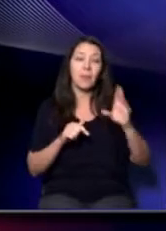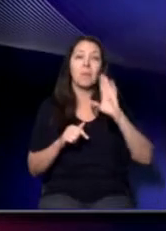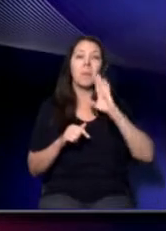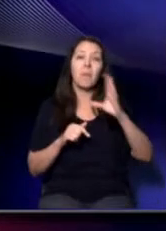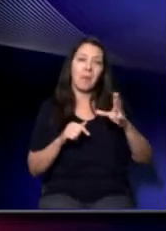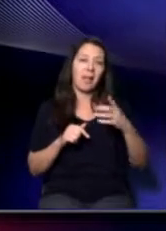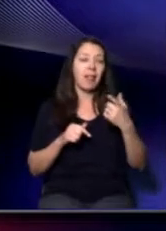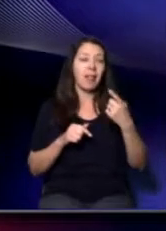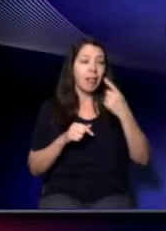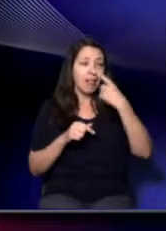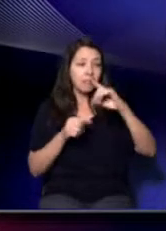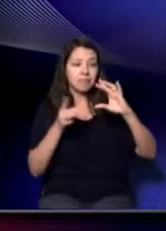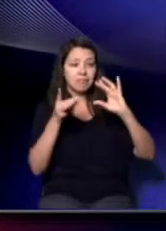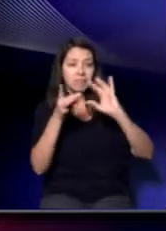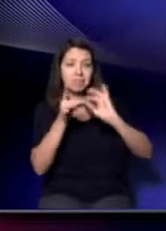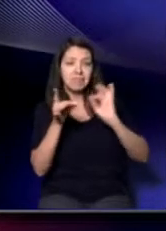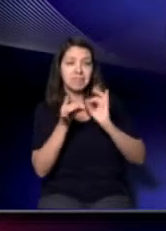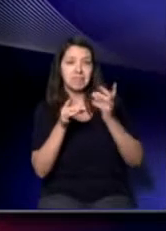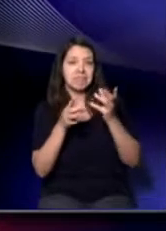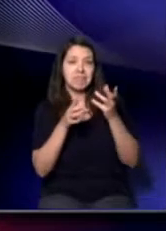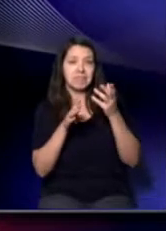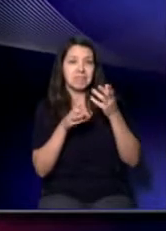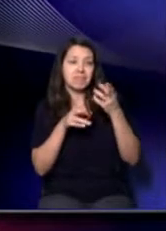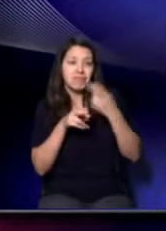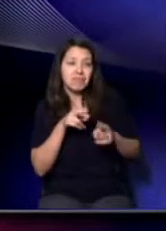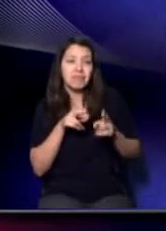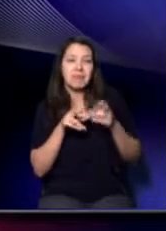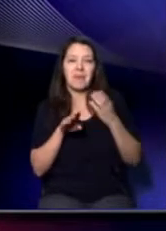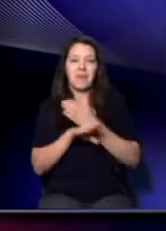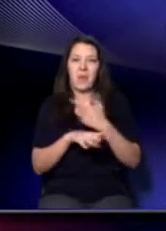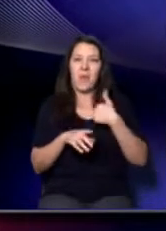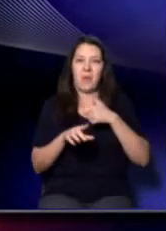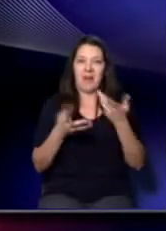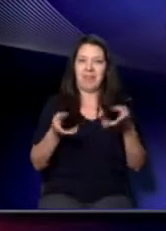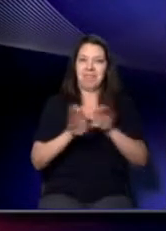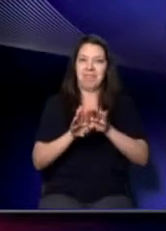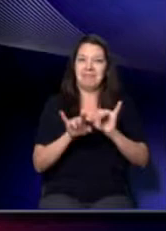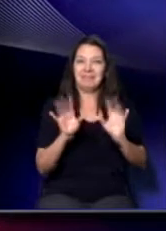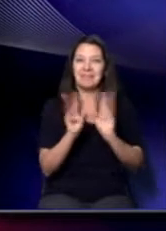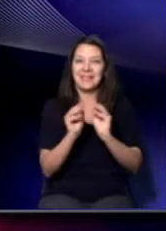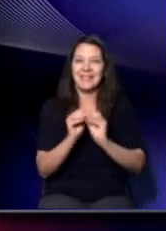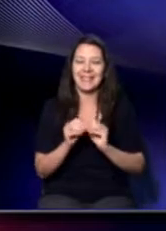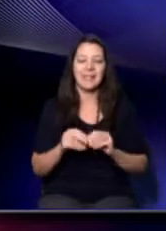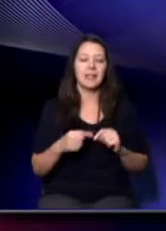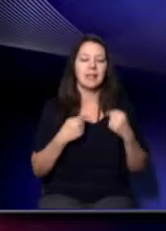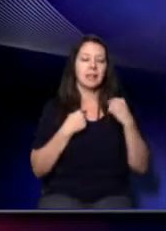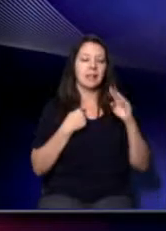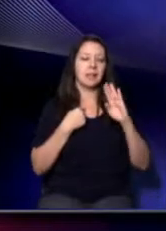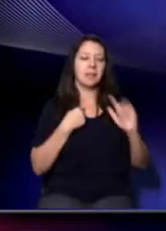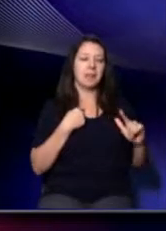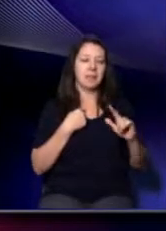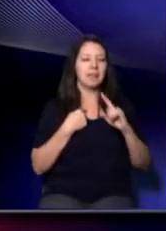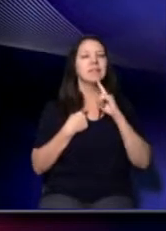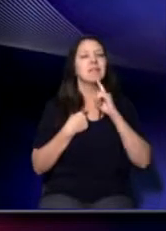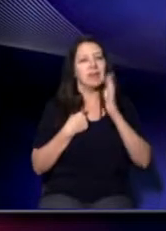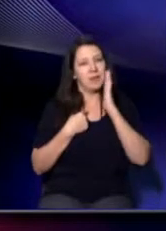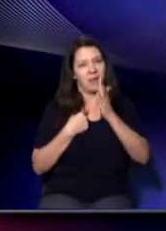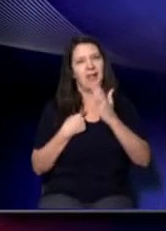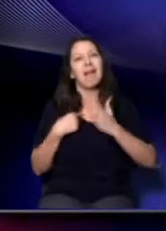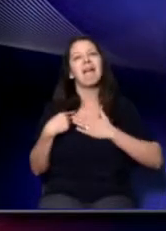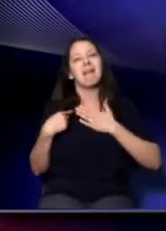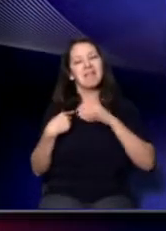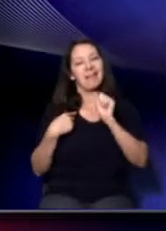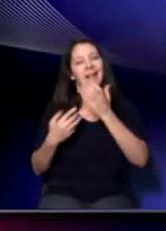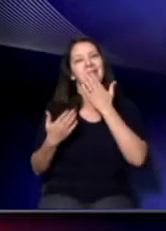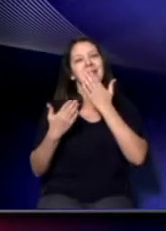some final remarks before the end of the meeting today. All right, Bill? I will be happy to, Annette. Thank you very much.